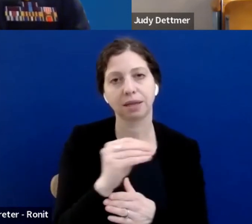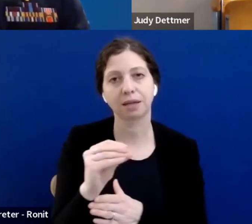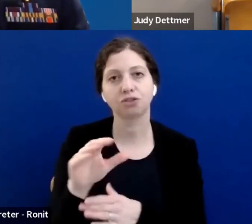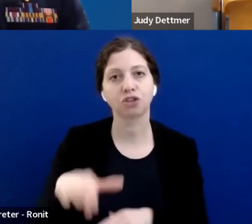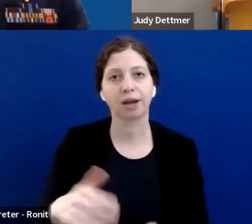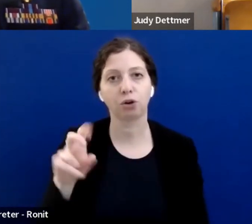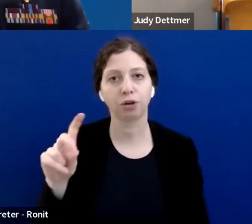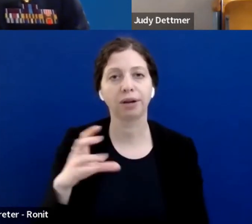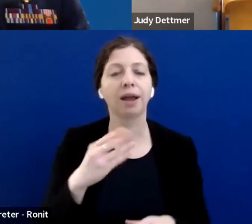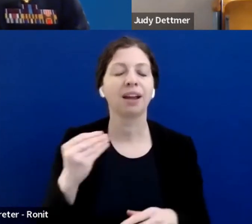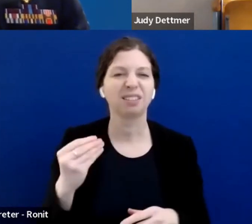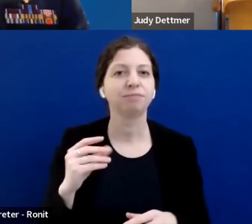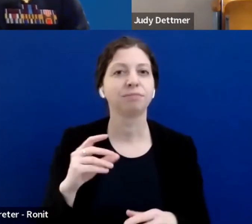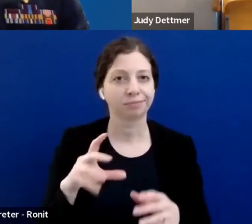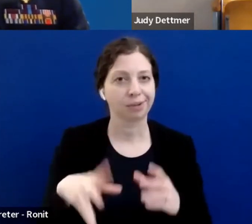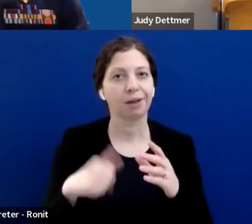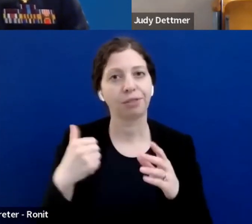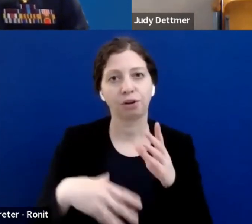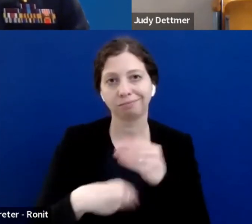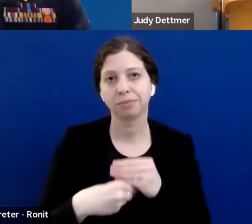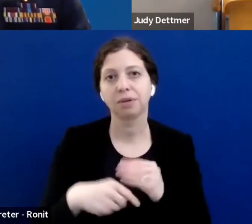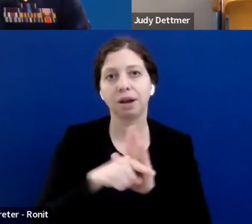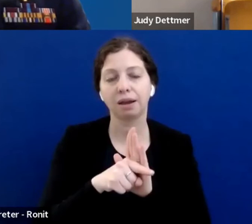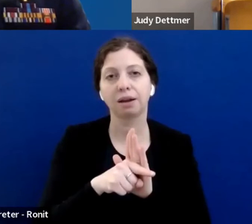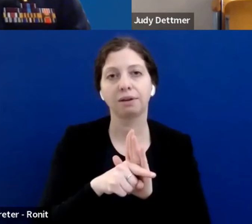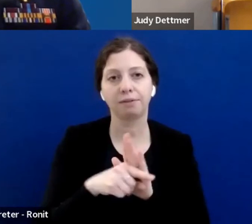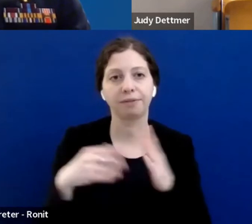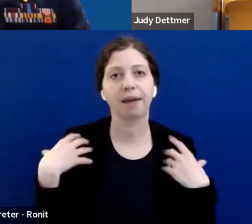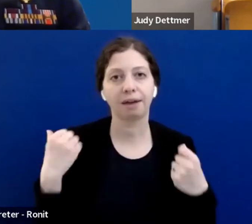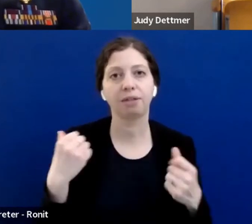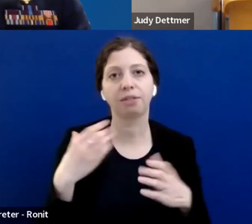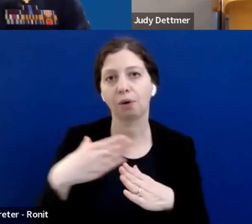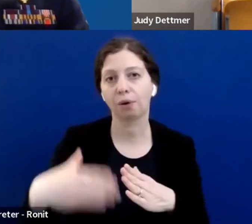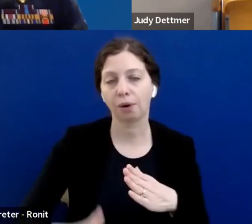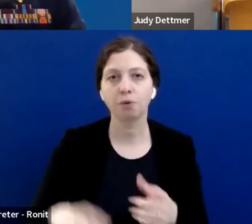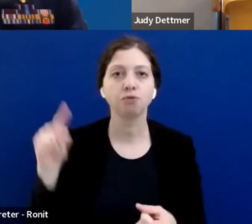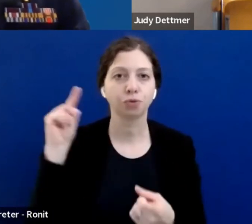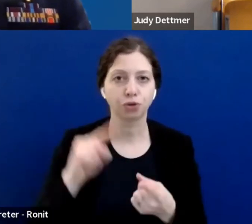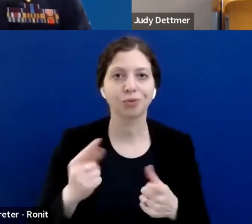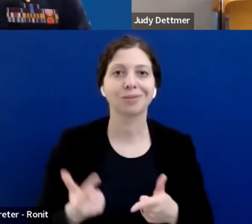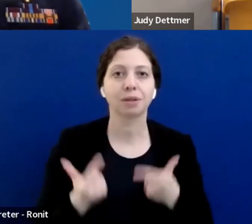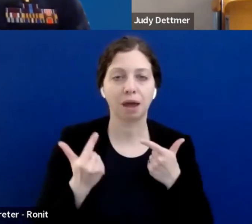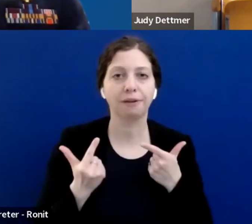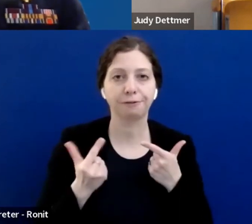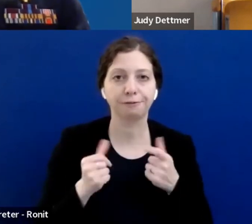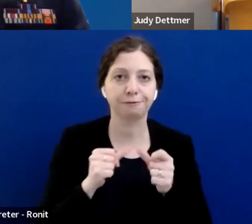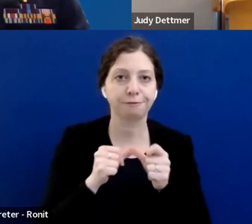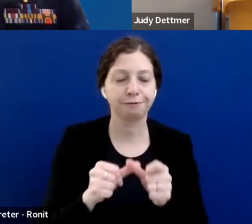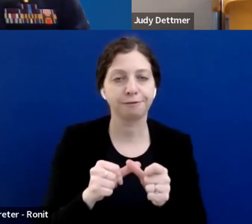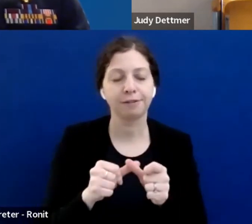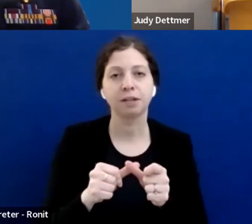of negative health outcomes, including a reduced life expectancy